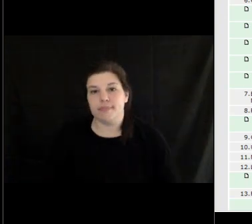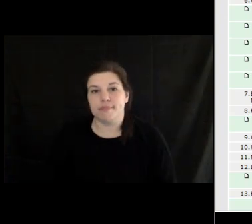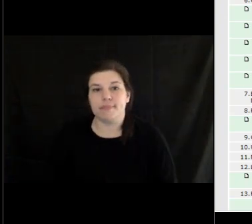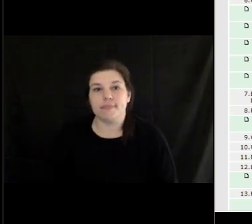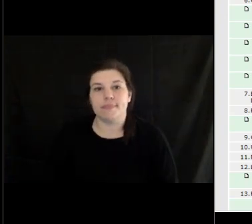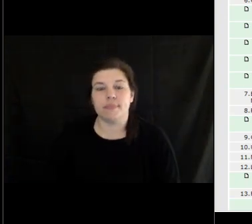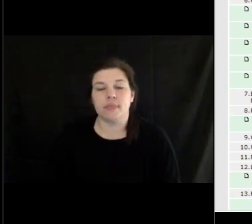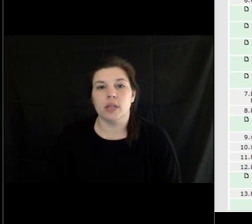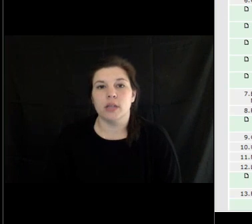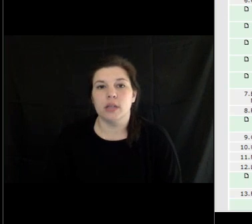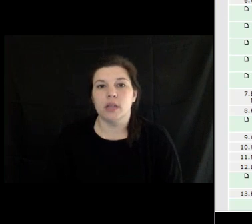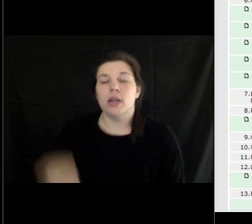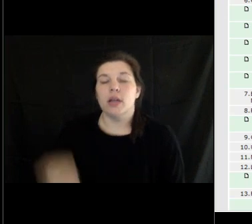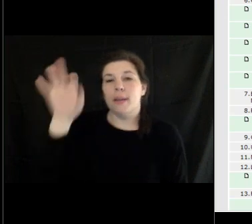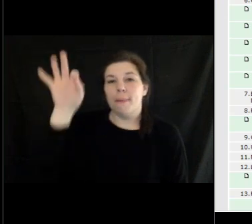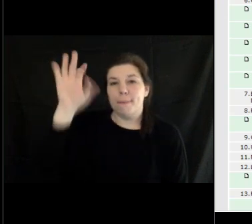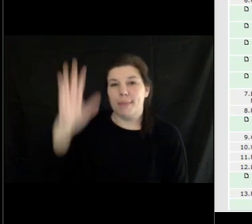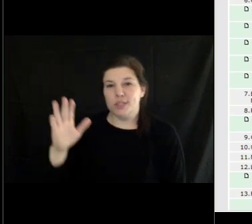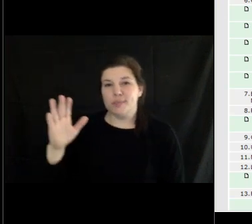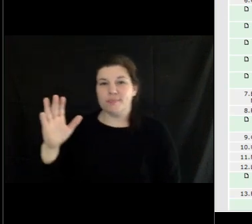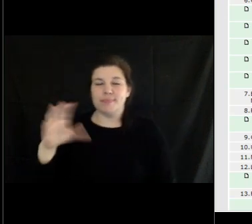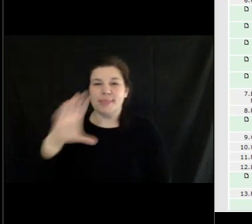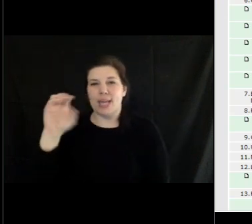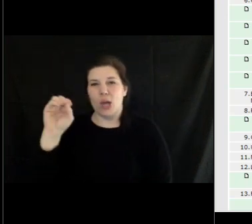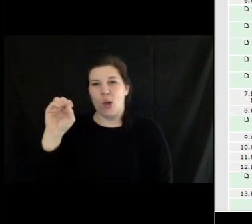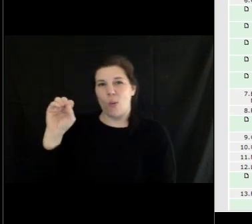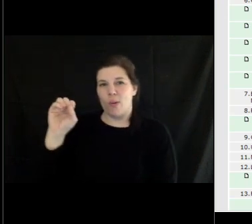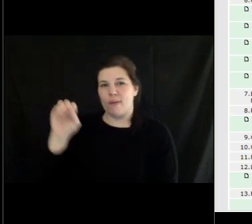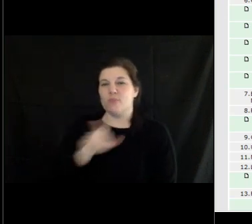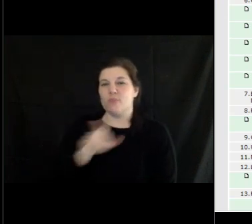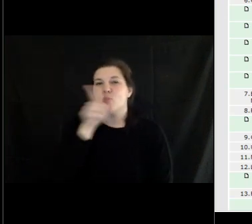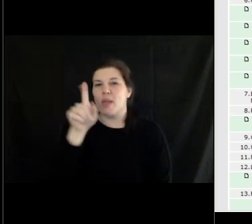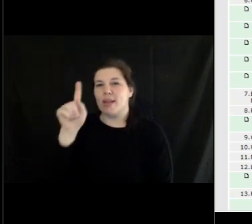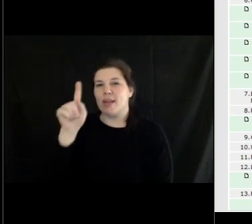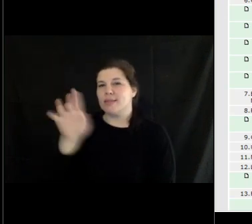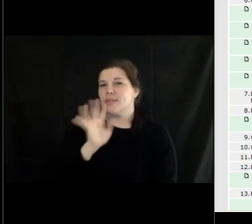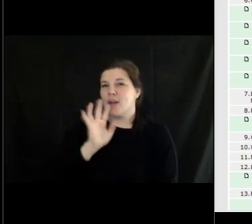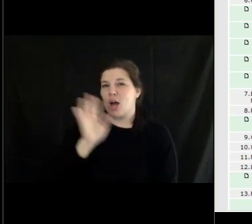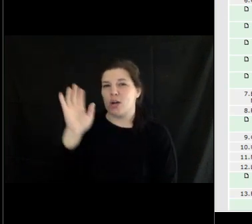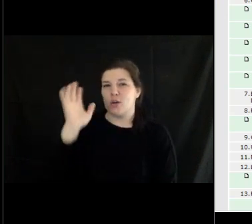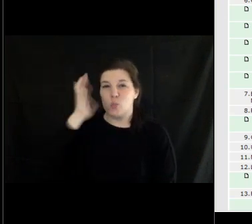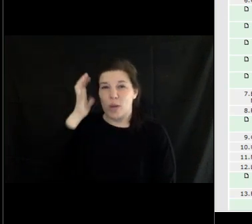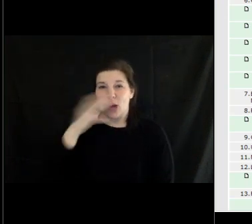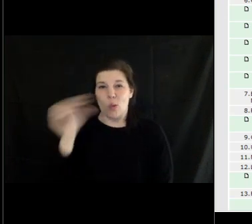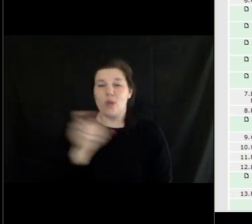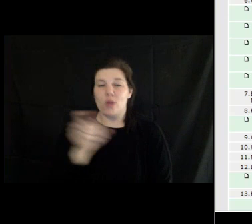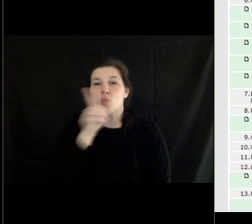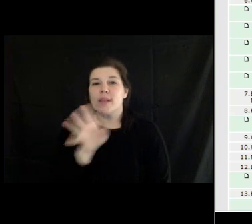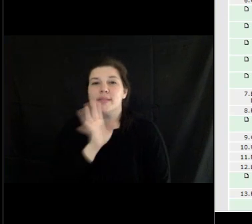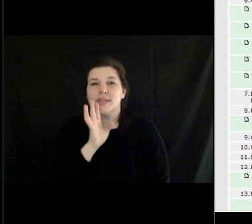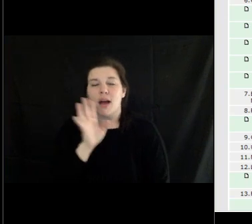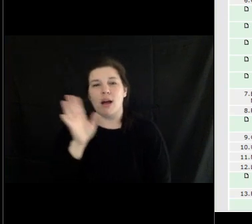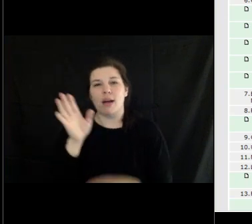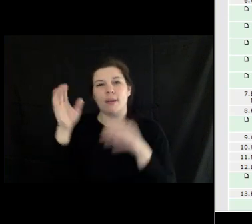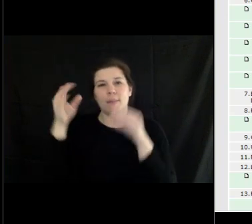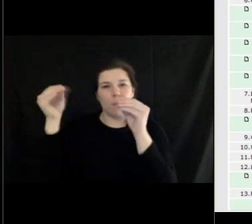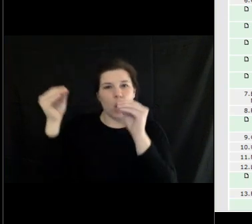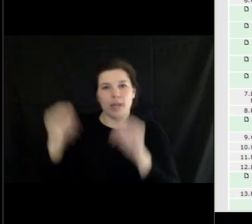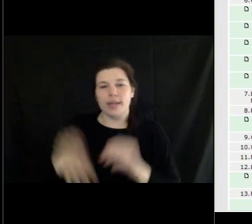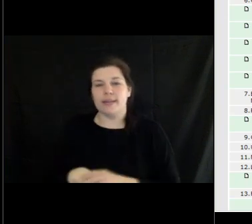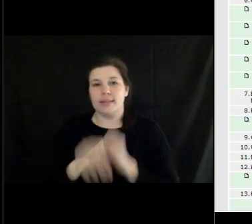Bishop Bernard Wright, CEO of Bernard Wright Ministries, Real Talk Radio and Real Talk Marketing Consultant. I sit on the Historic Resource Preservation